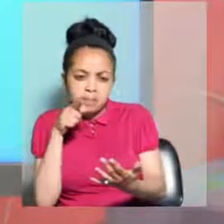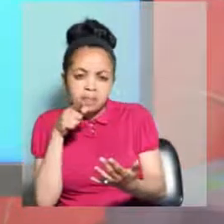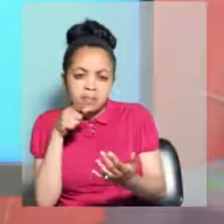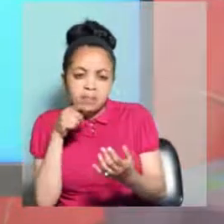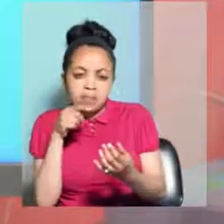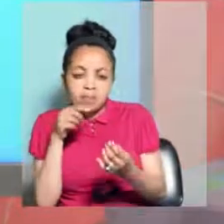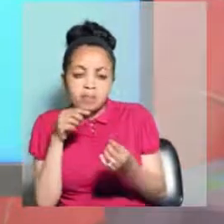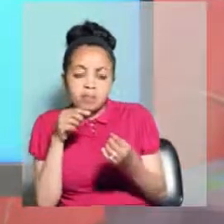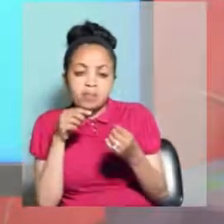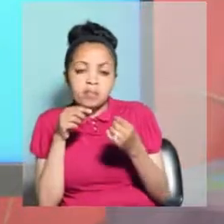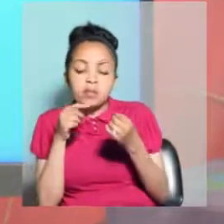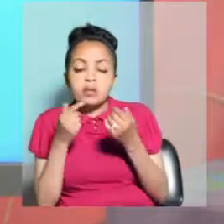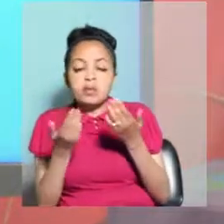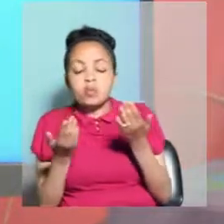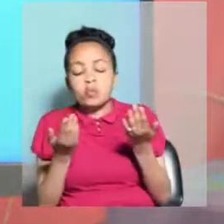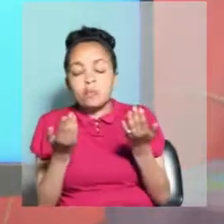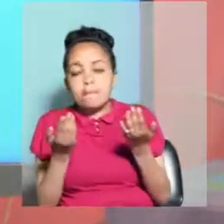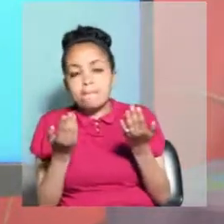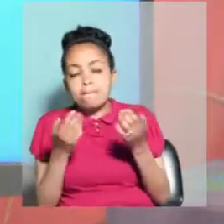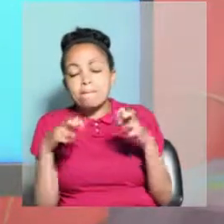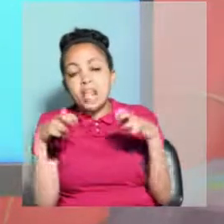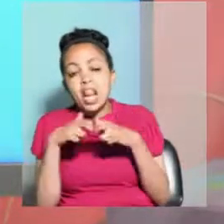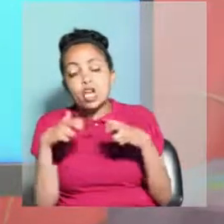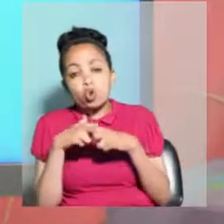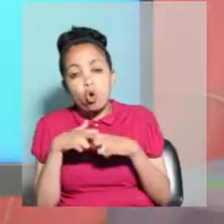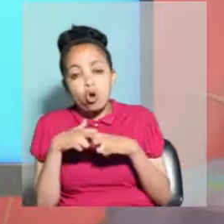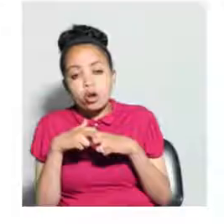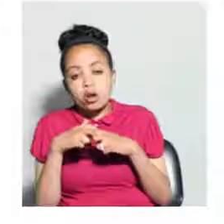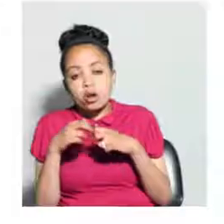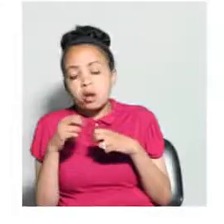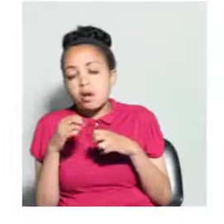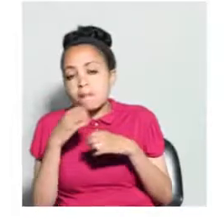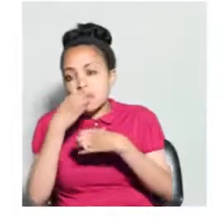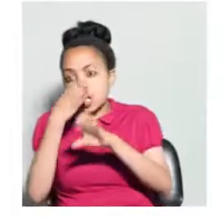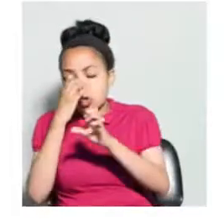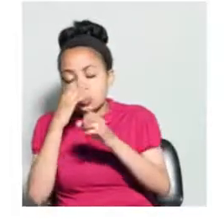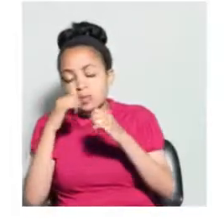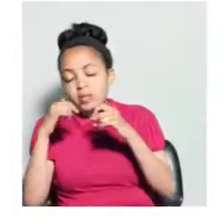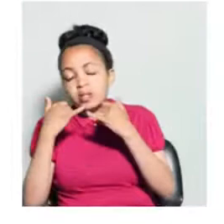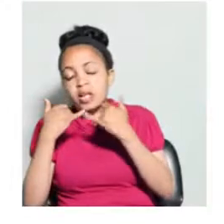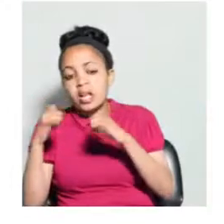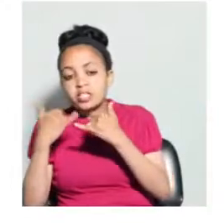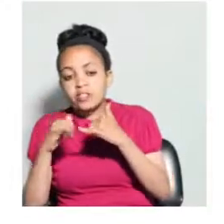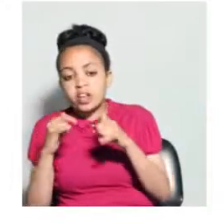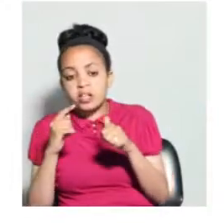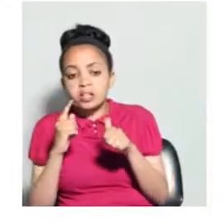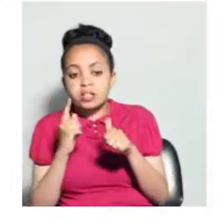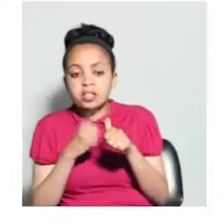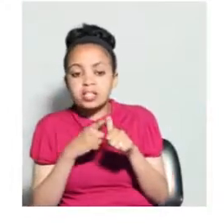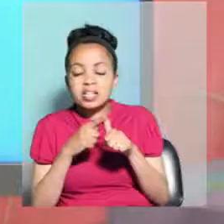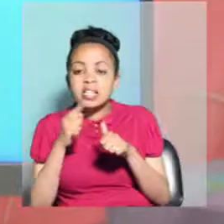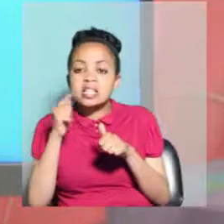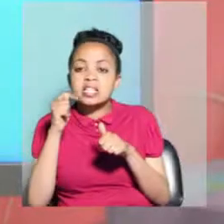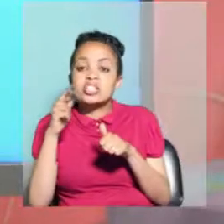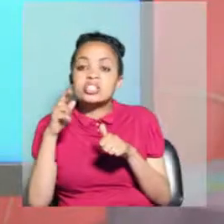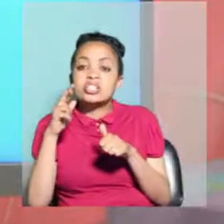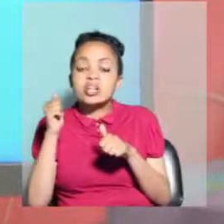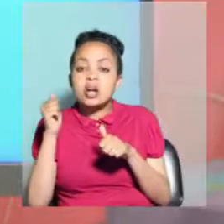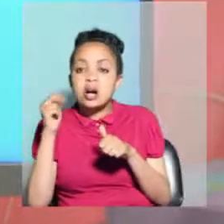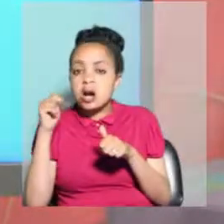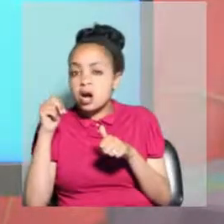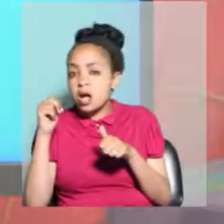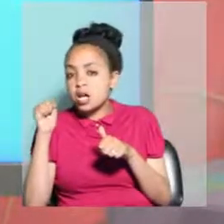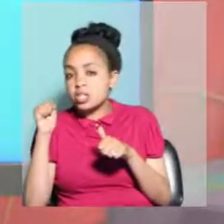much smaller, whereas electron microscope may be classified into one, transition electron